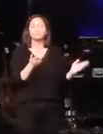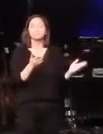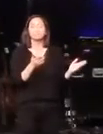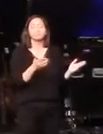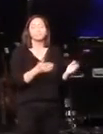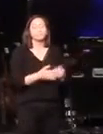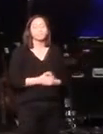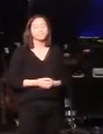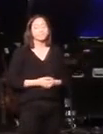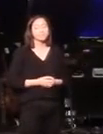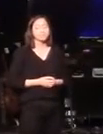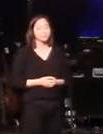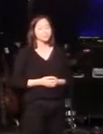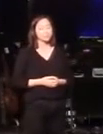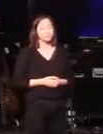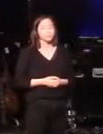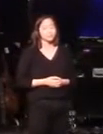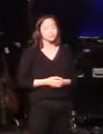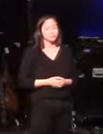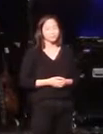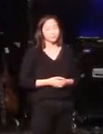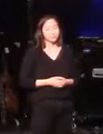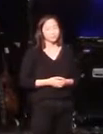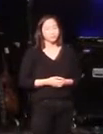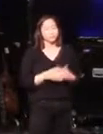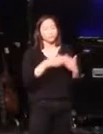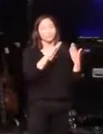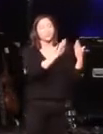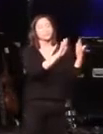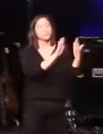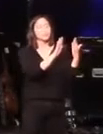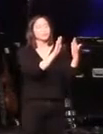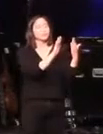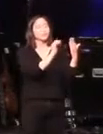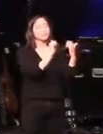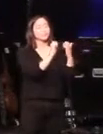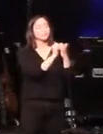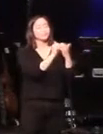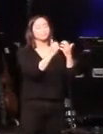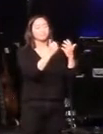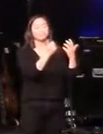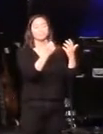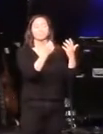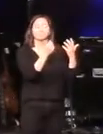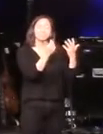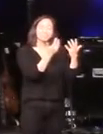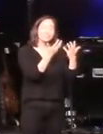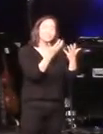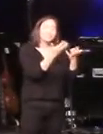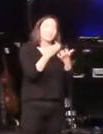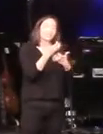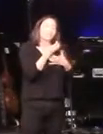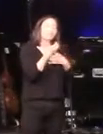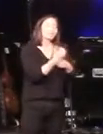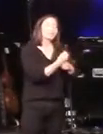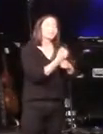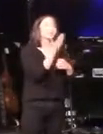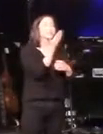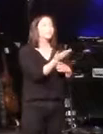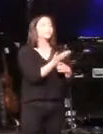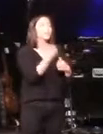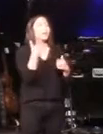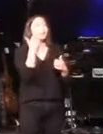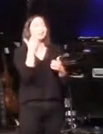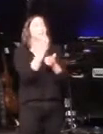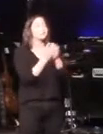Father, let us come to you with the desire to see what happens when we trust you in this way. Father, I know there are people right now that are just struggling.